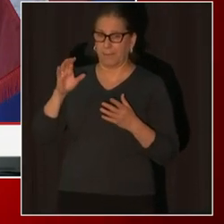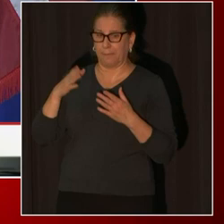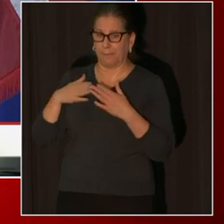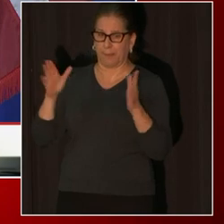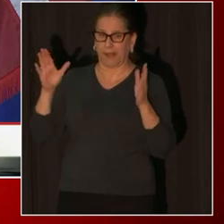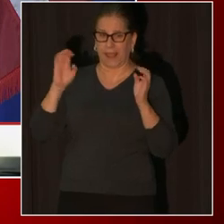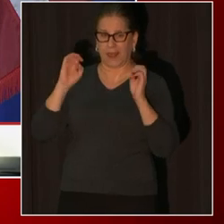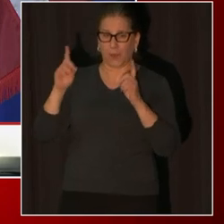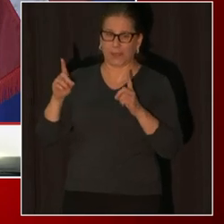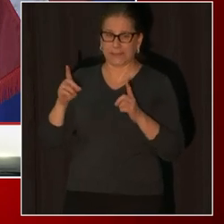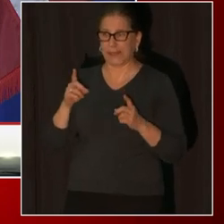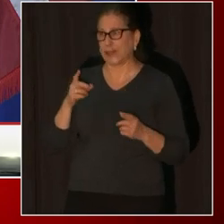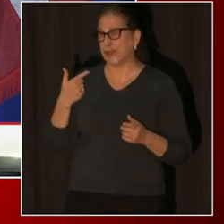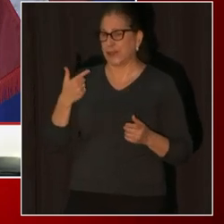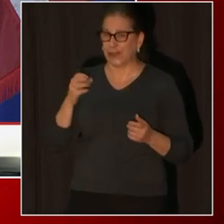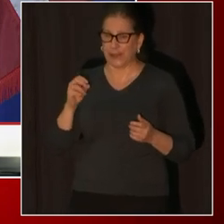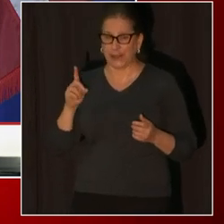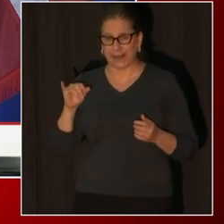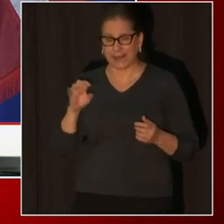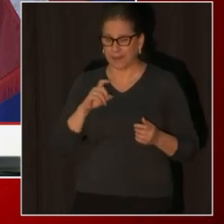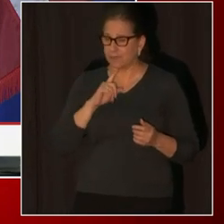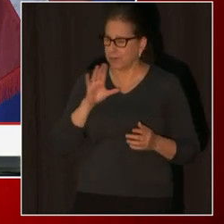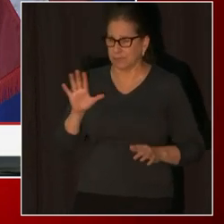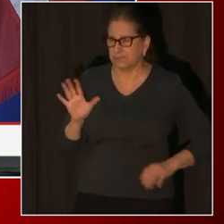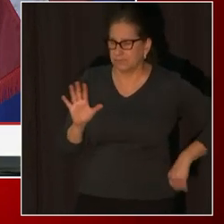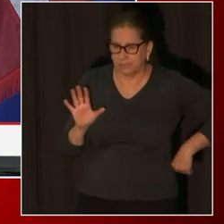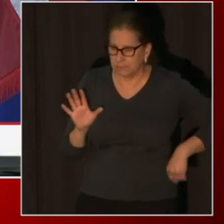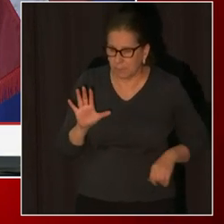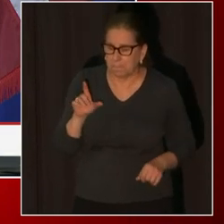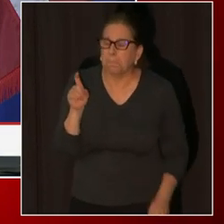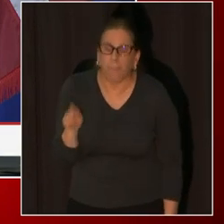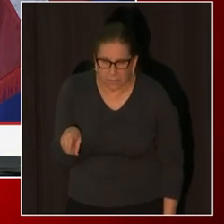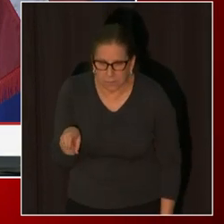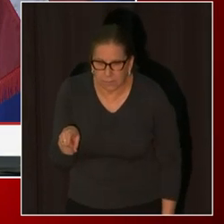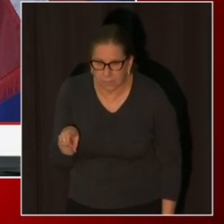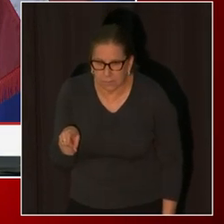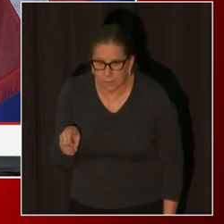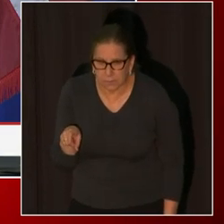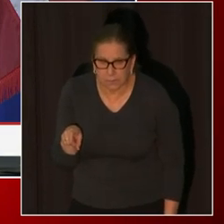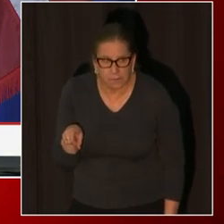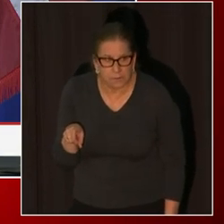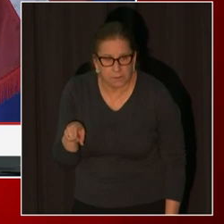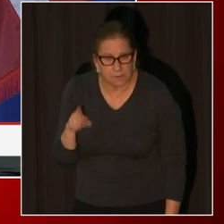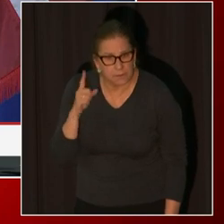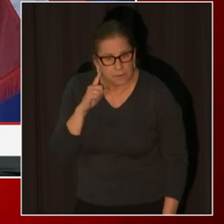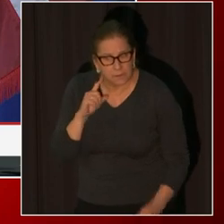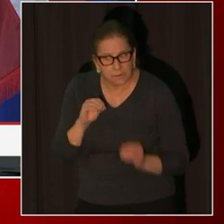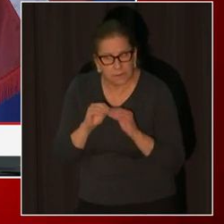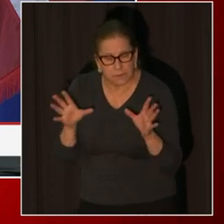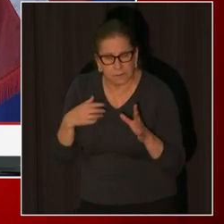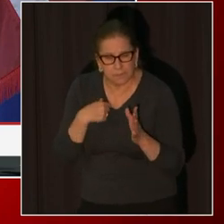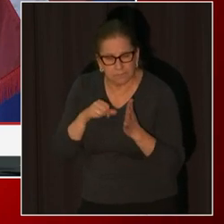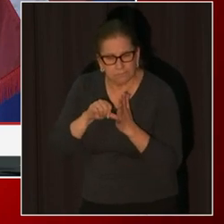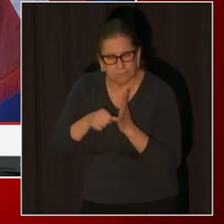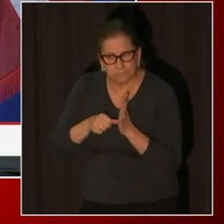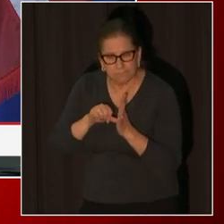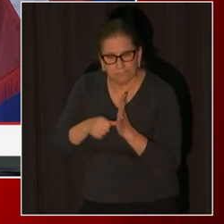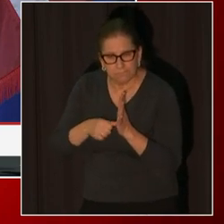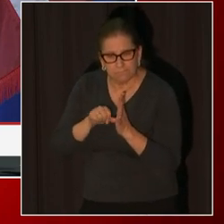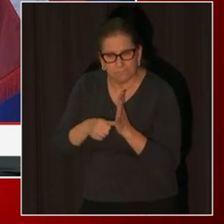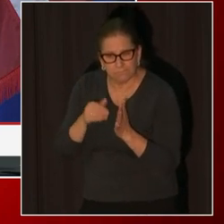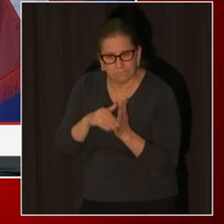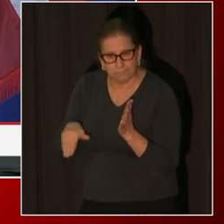must. And you have heard me say 1,000 times, if one, that our investments in public schools and in